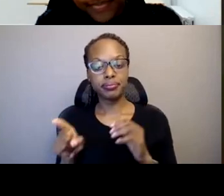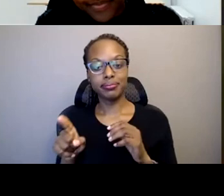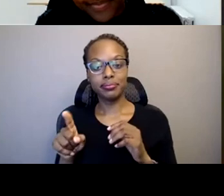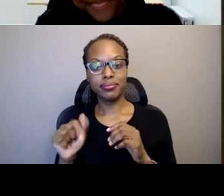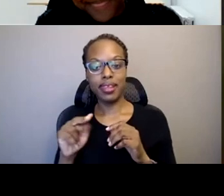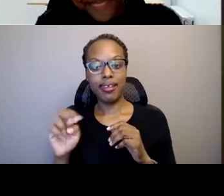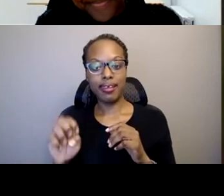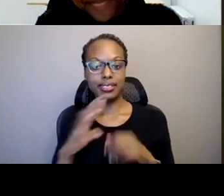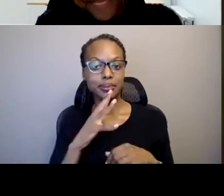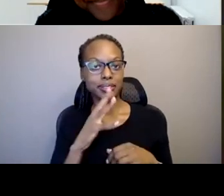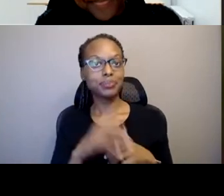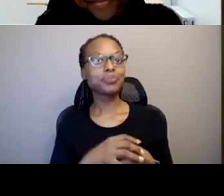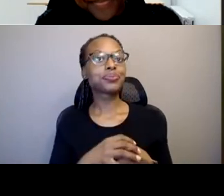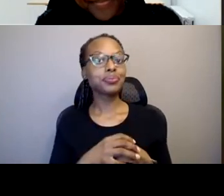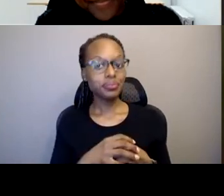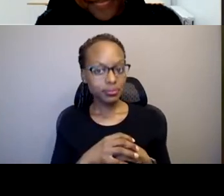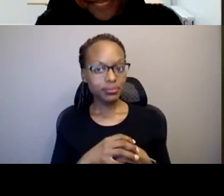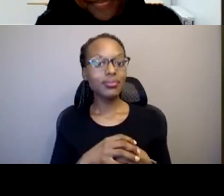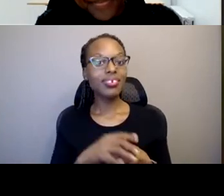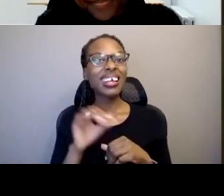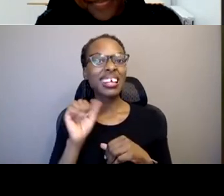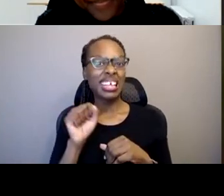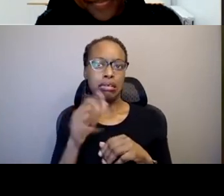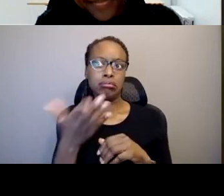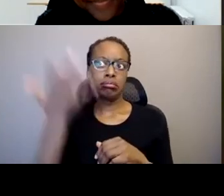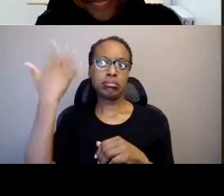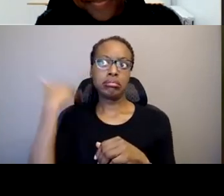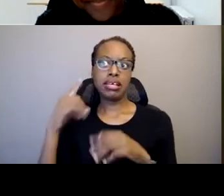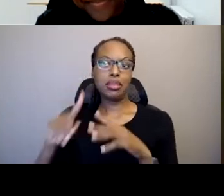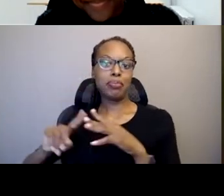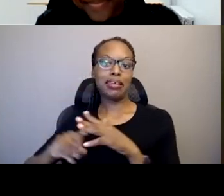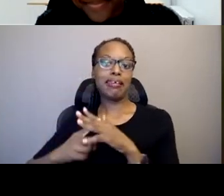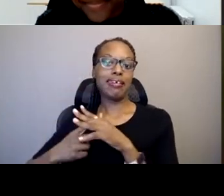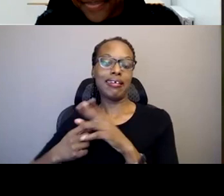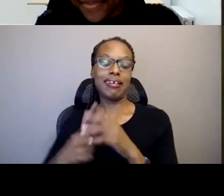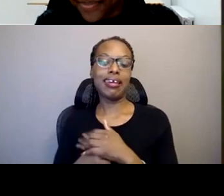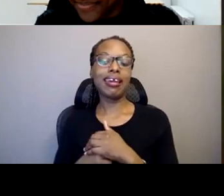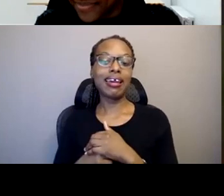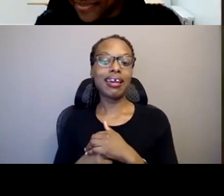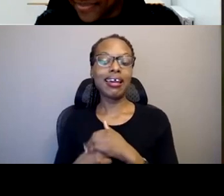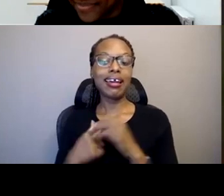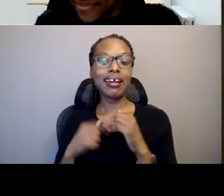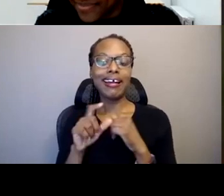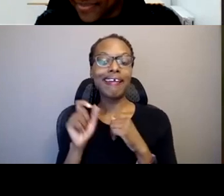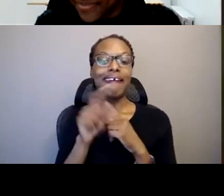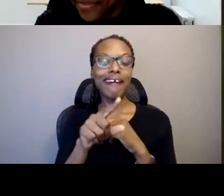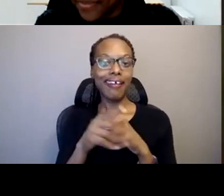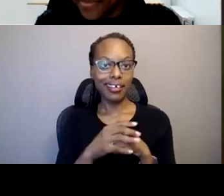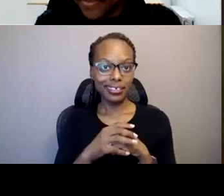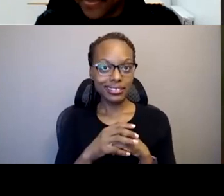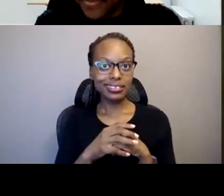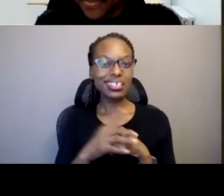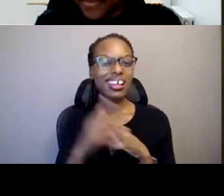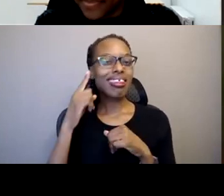Hi, this is Anne. It came at the very beginning of the conversation, and